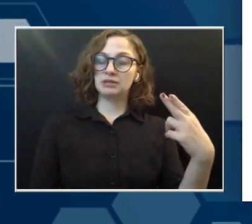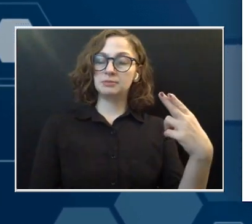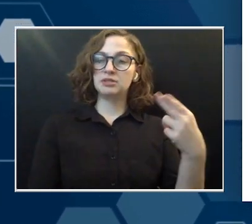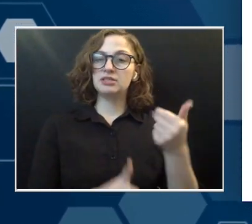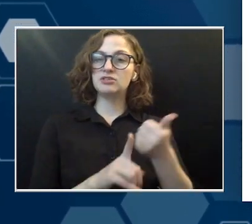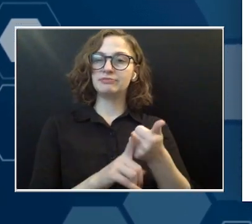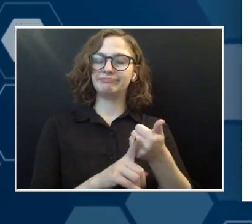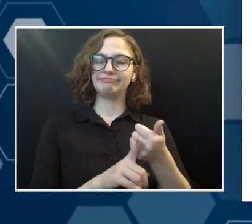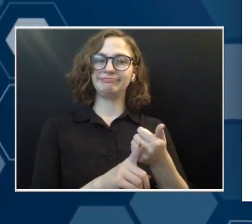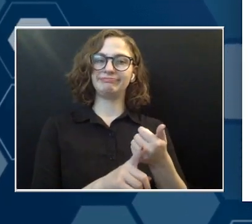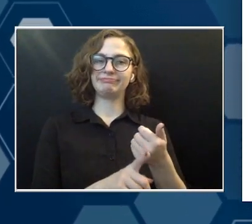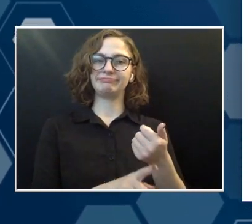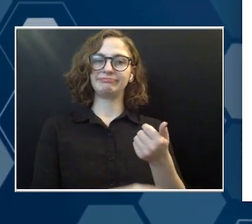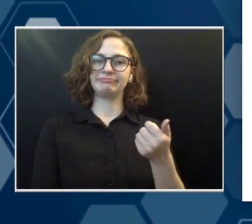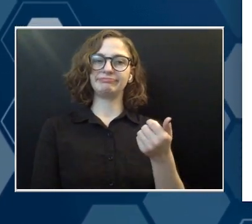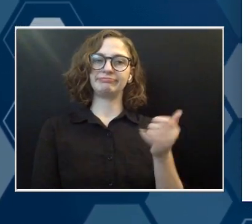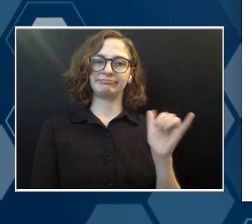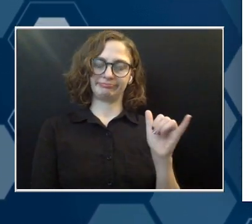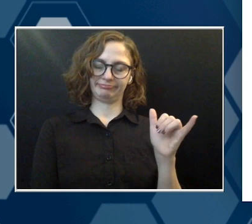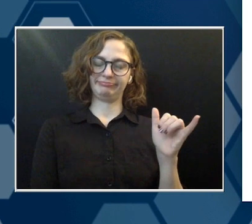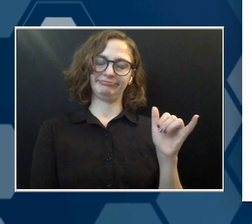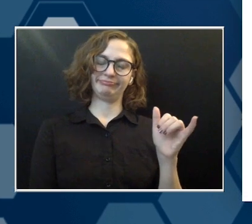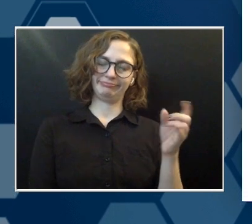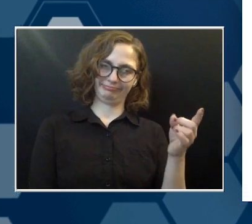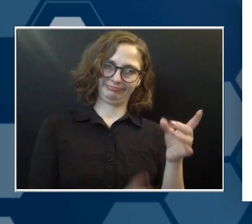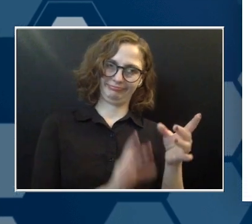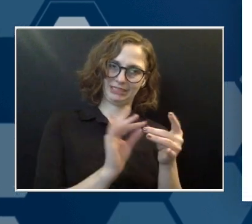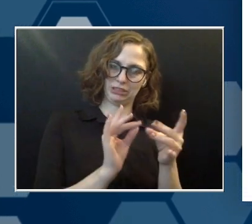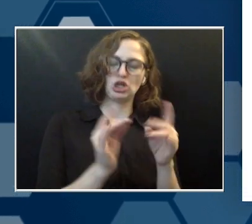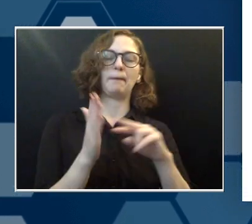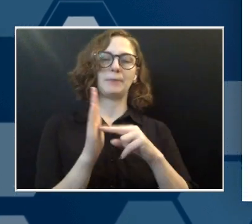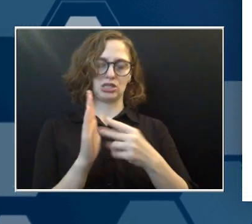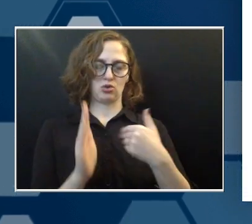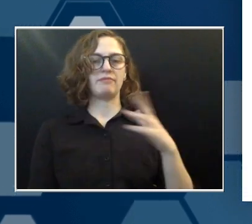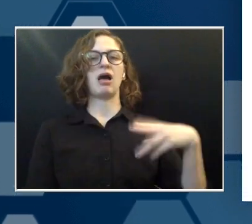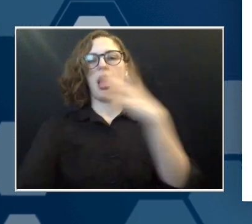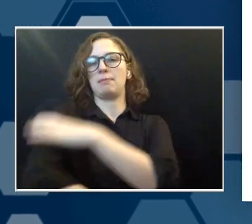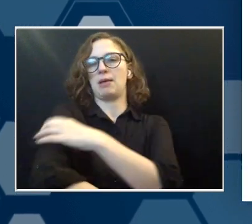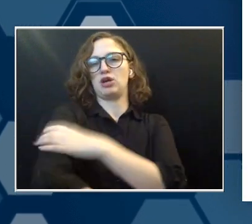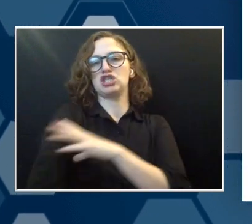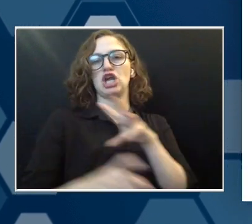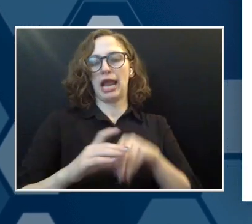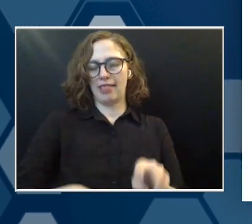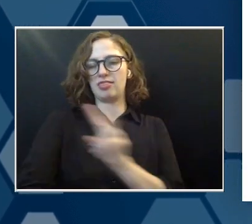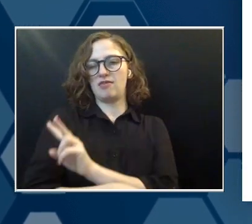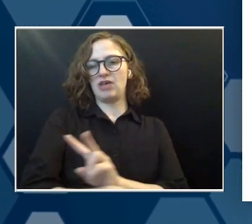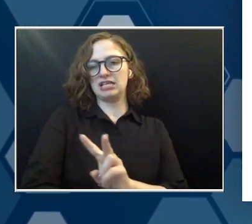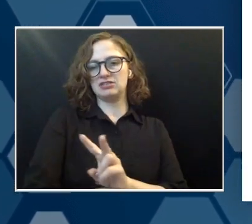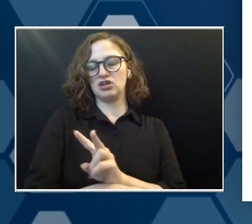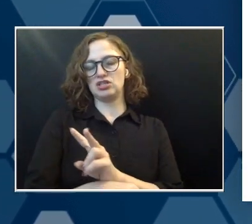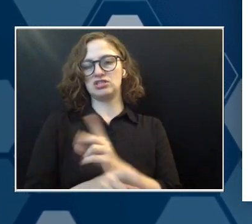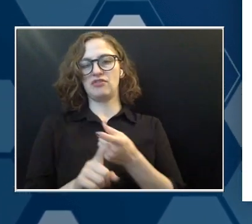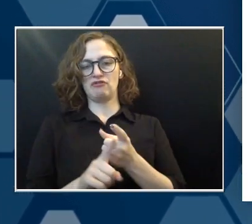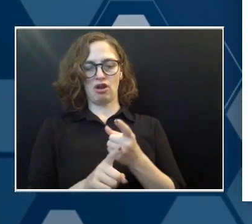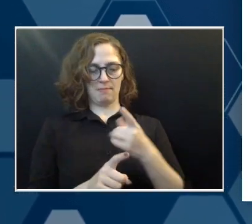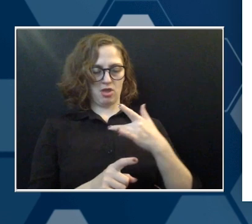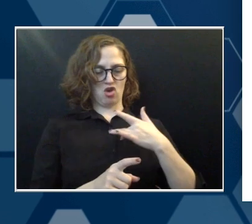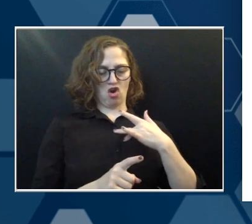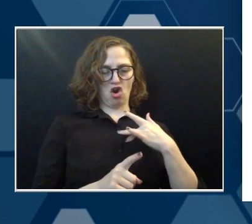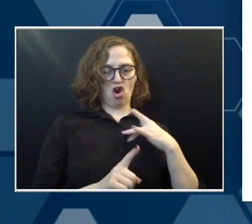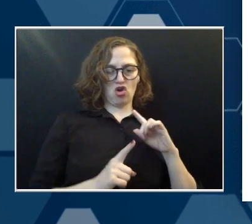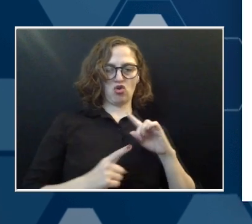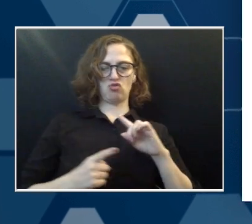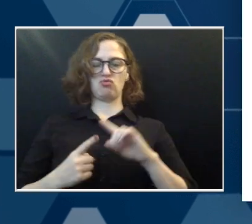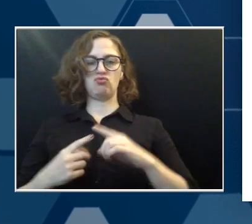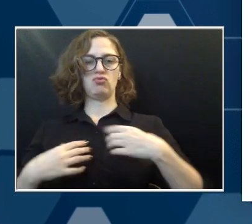referred to, means that you have high blood pressure in the blood vessels going from the heart to the lungs. But with a lot of things in medicine,